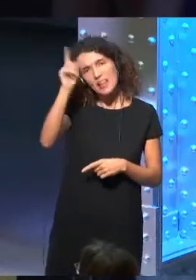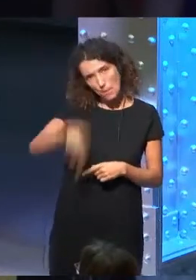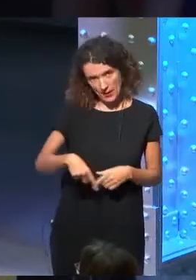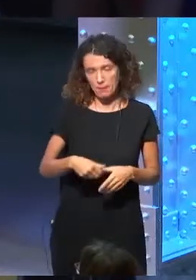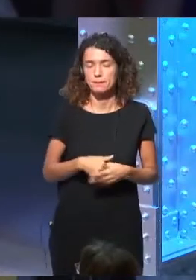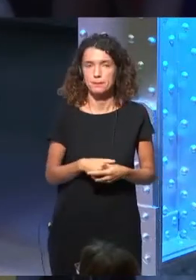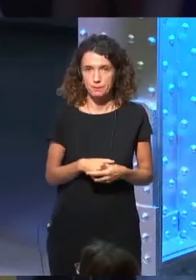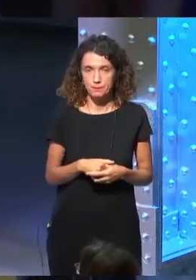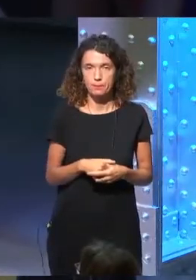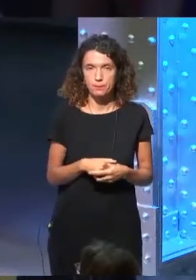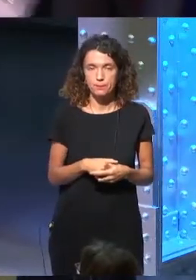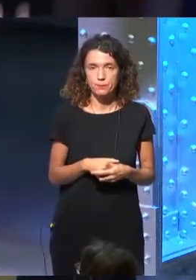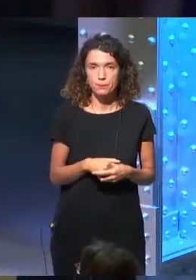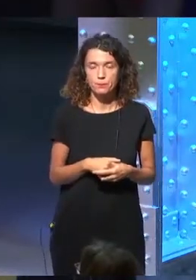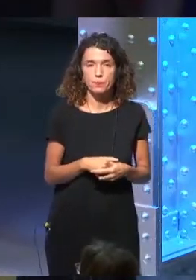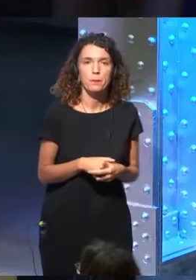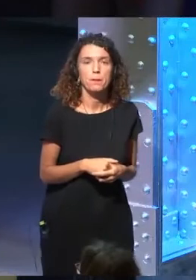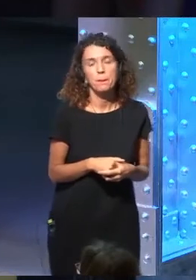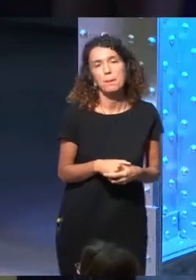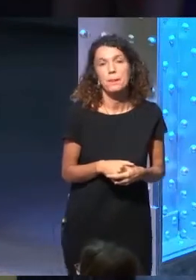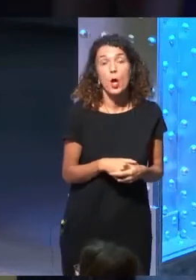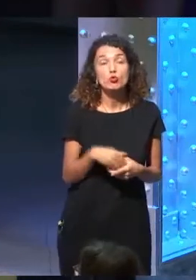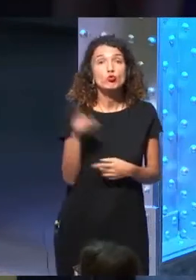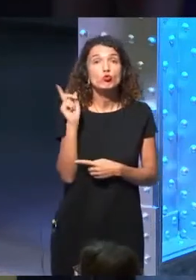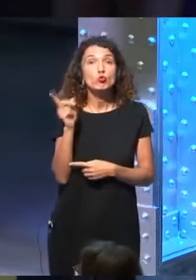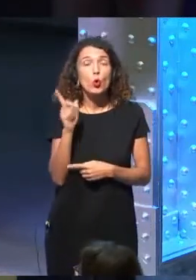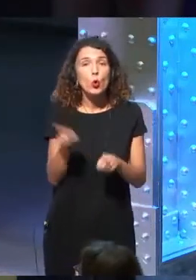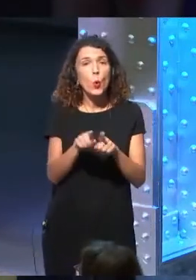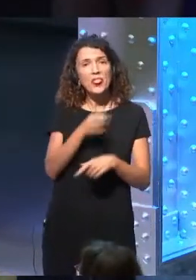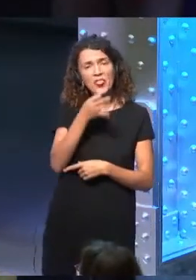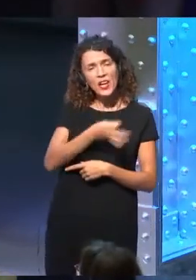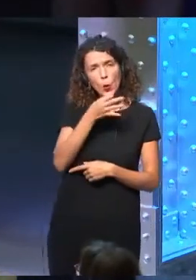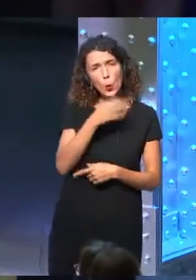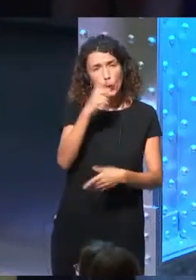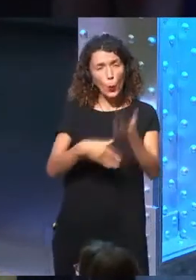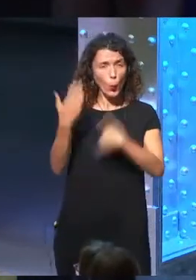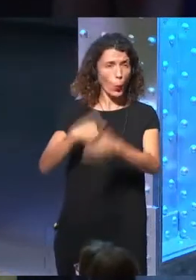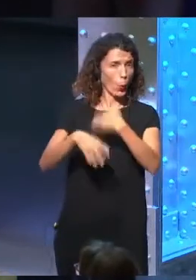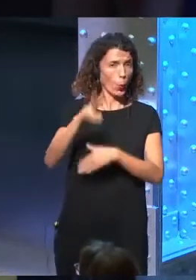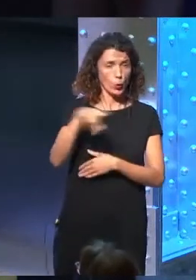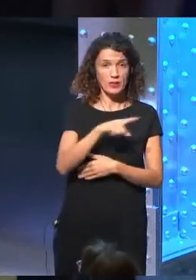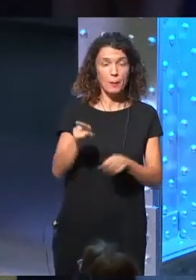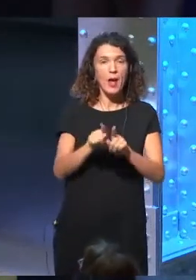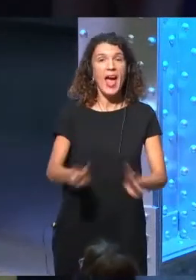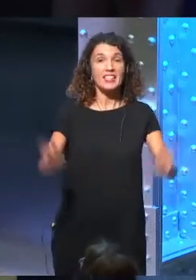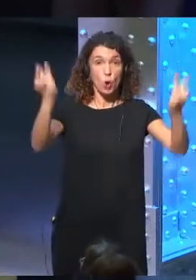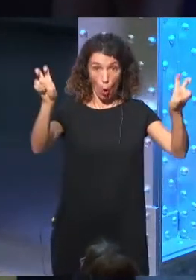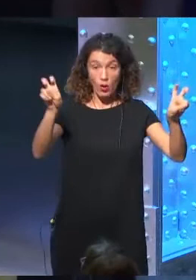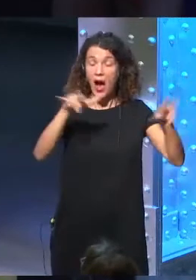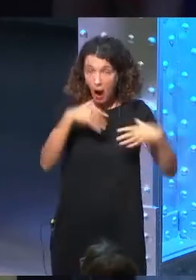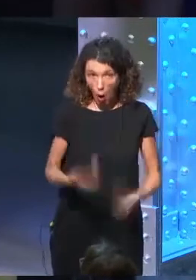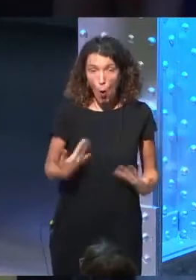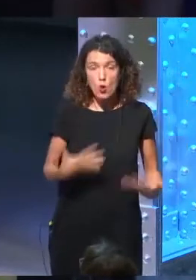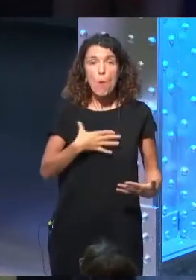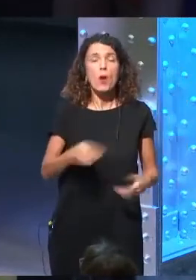not just a speech from the past. It is a slogan that you can still buy,